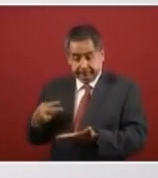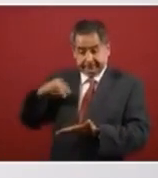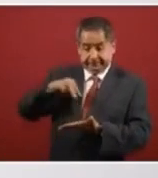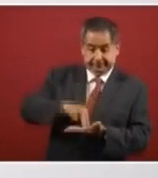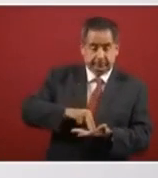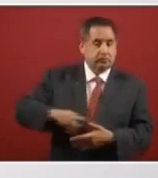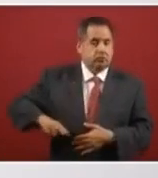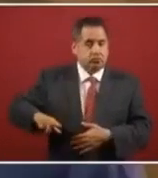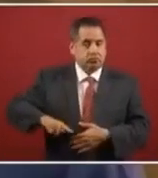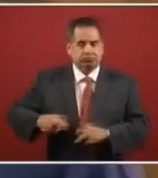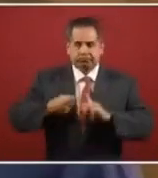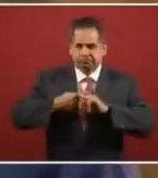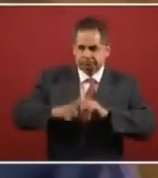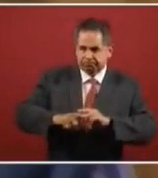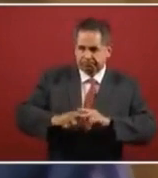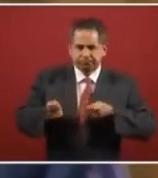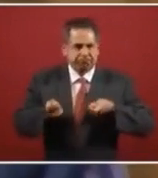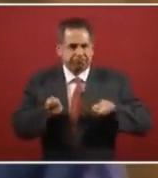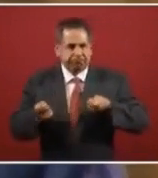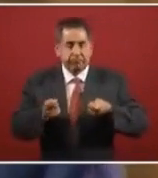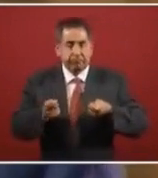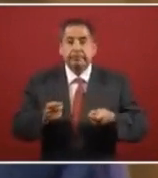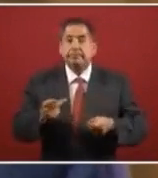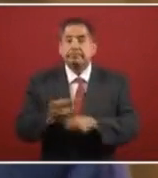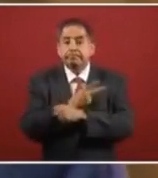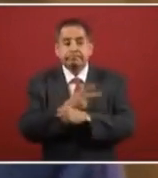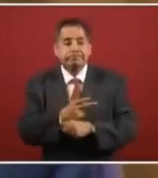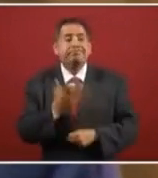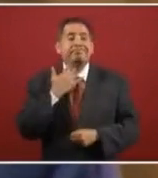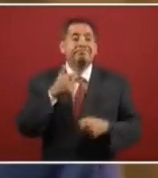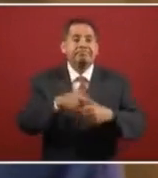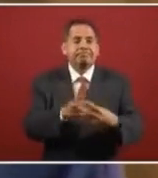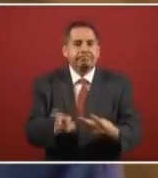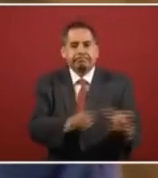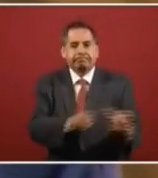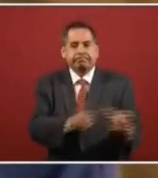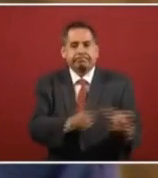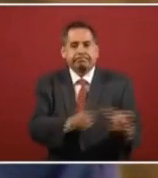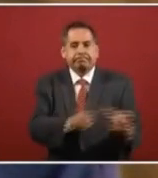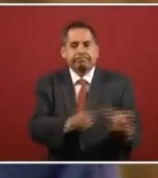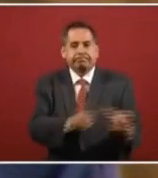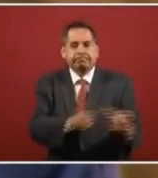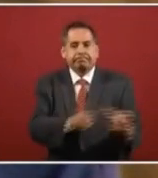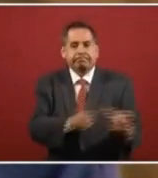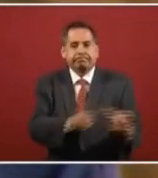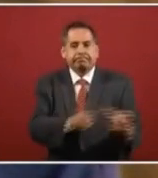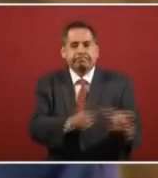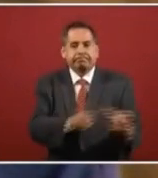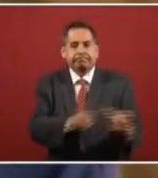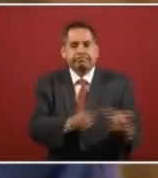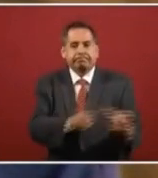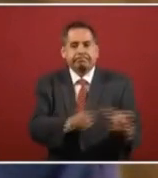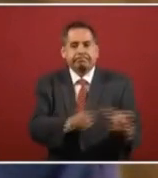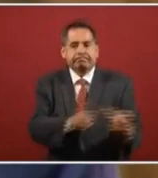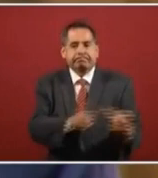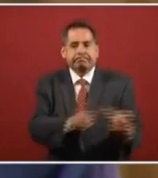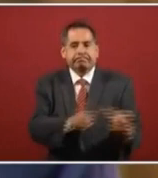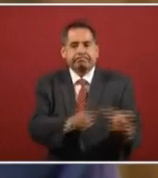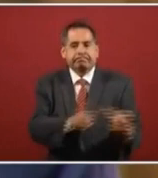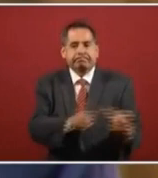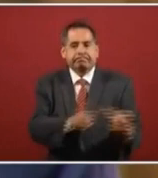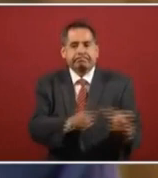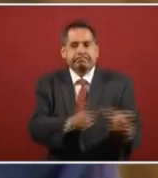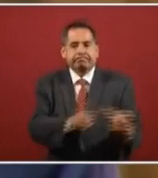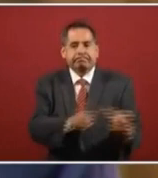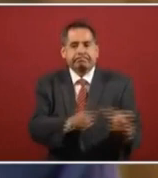government we we bang began we began to fight